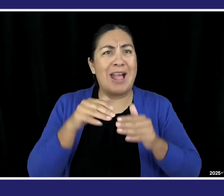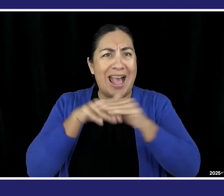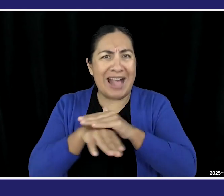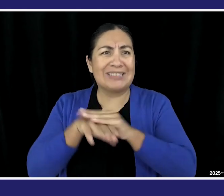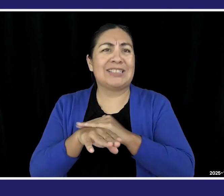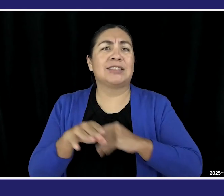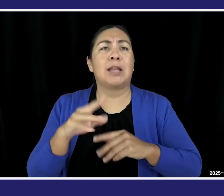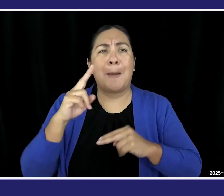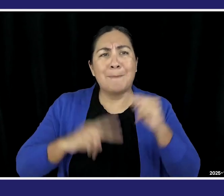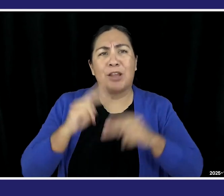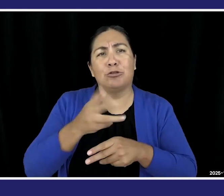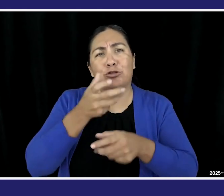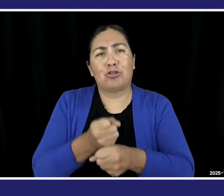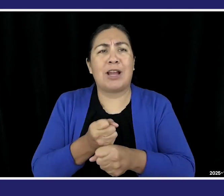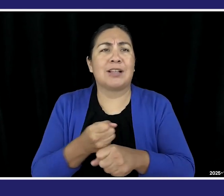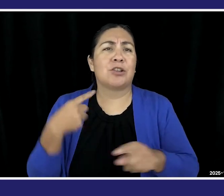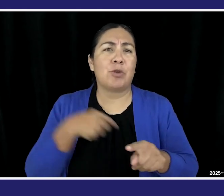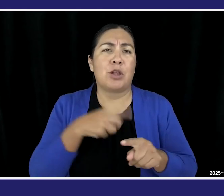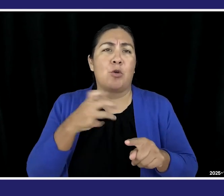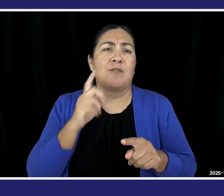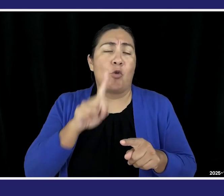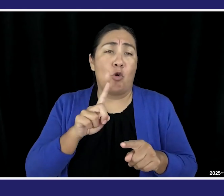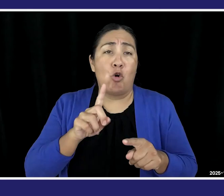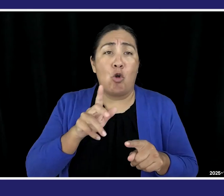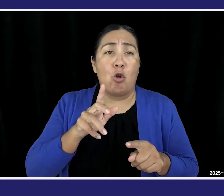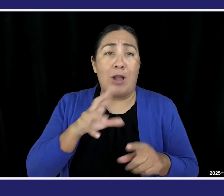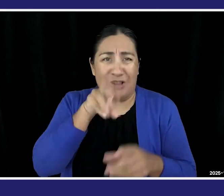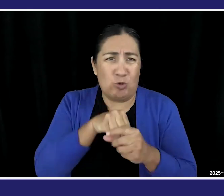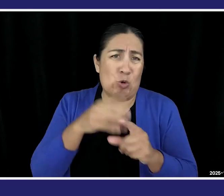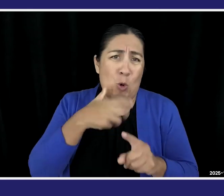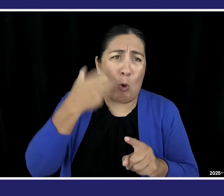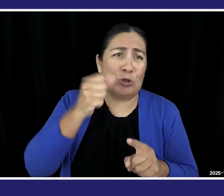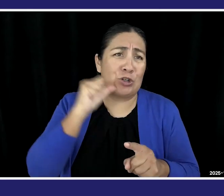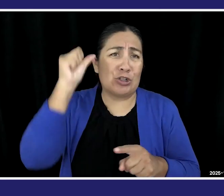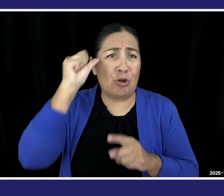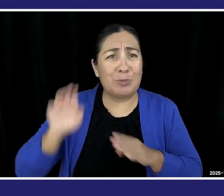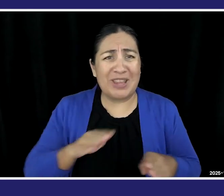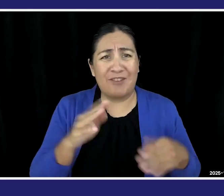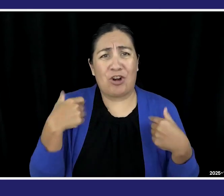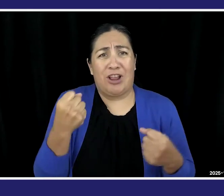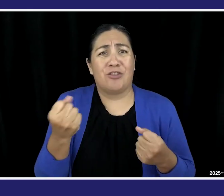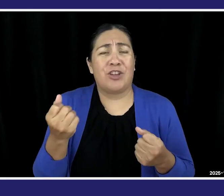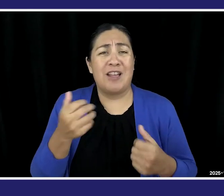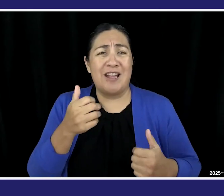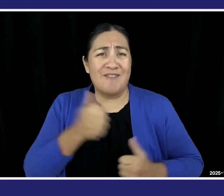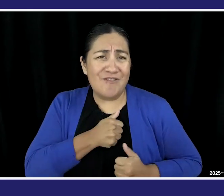behavioral health, veterans, the 988 crisis services, regional approaches, and train the trainer